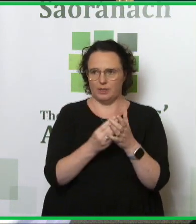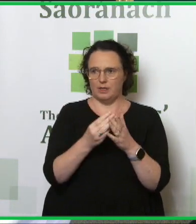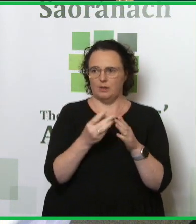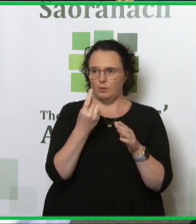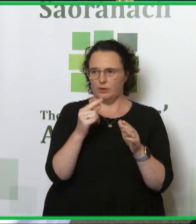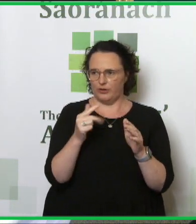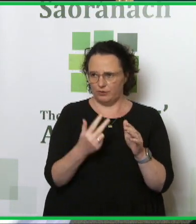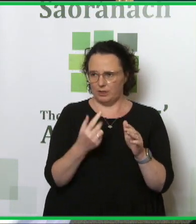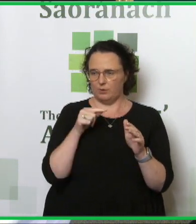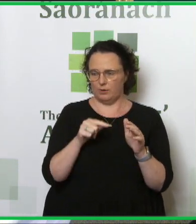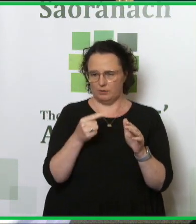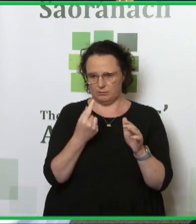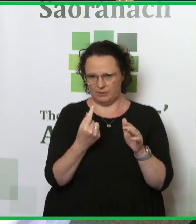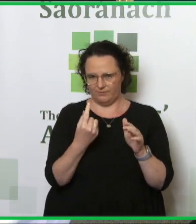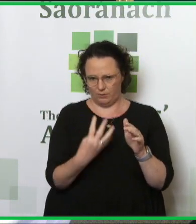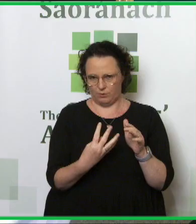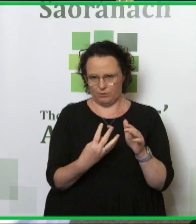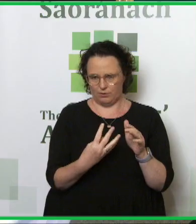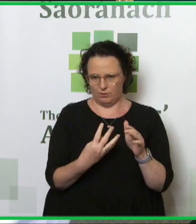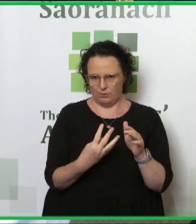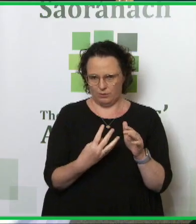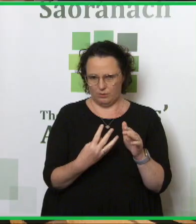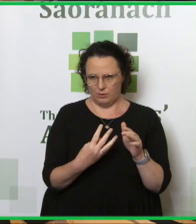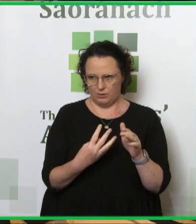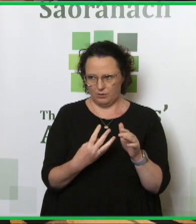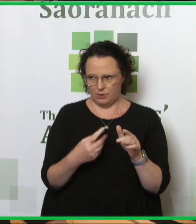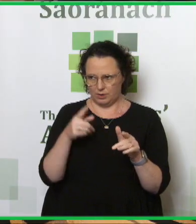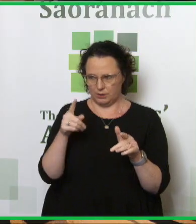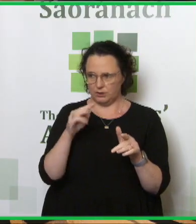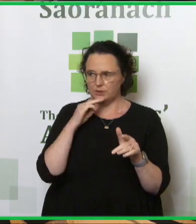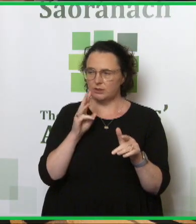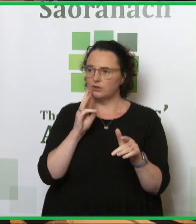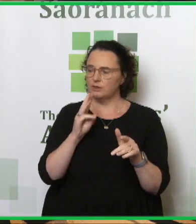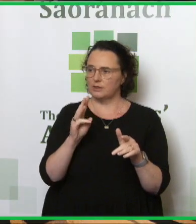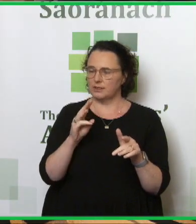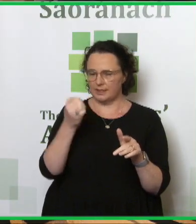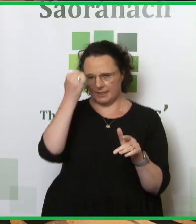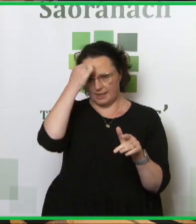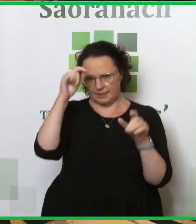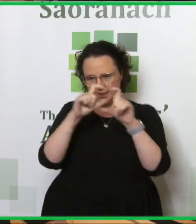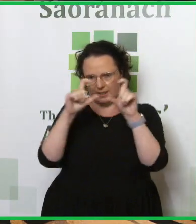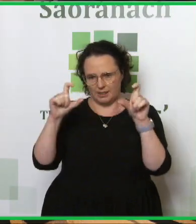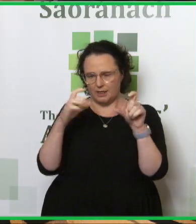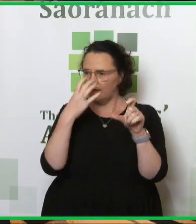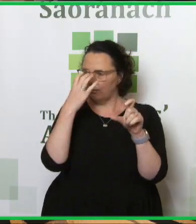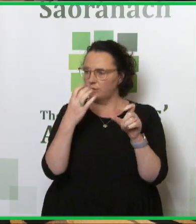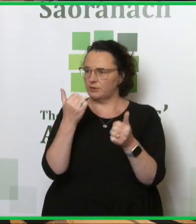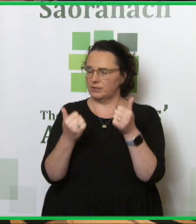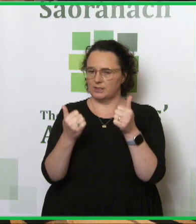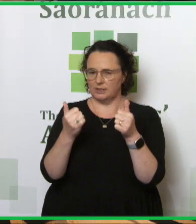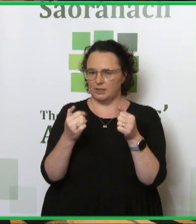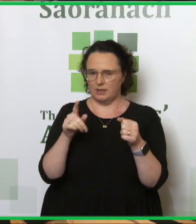1.4. So does the criminal justice bit need to be just taken out of the header? I wouldn't concern on the